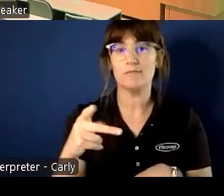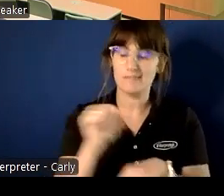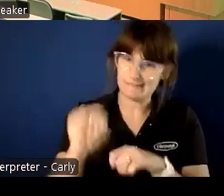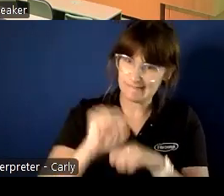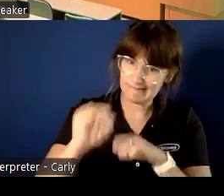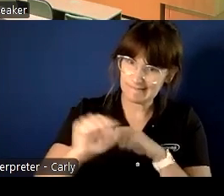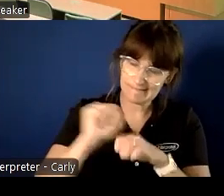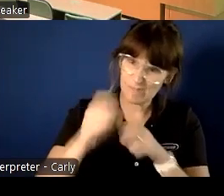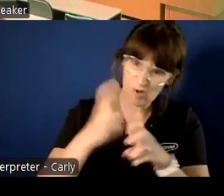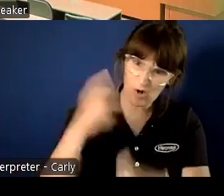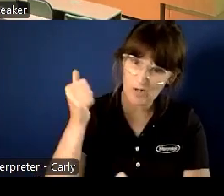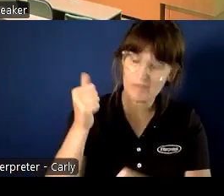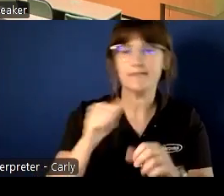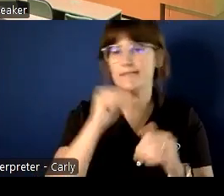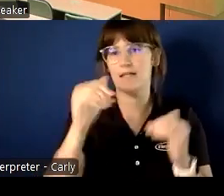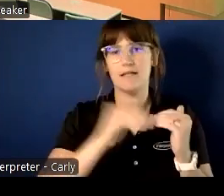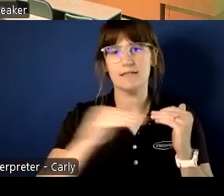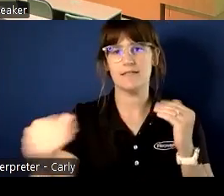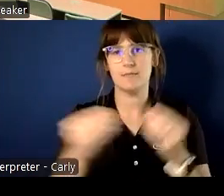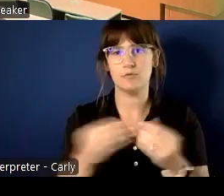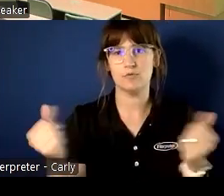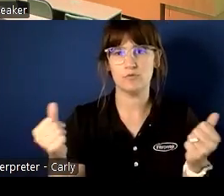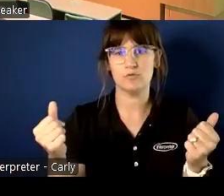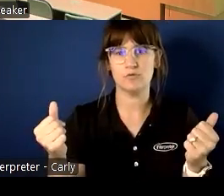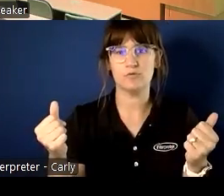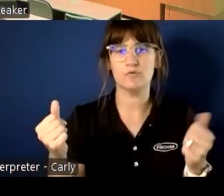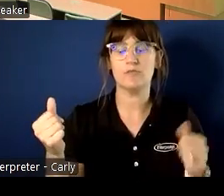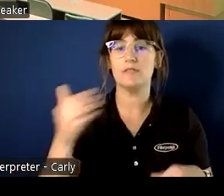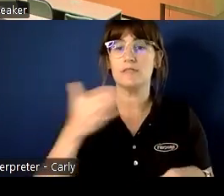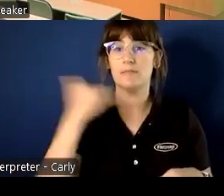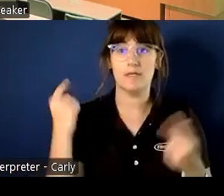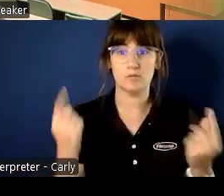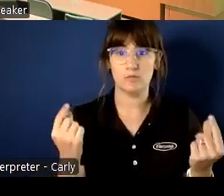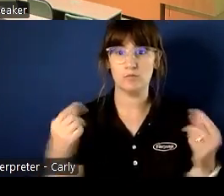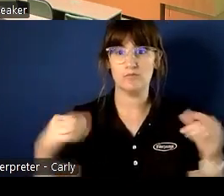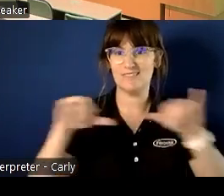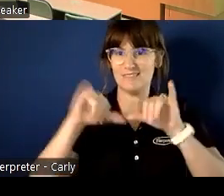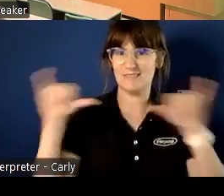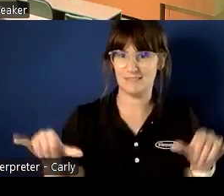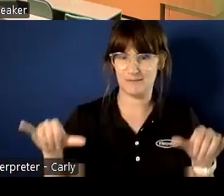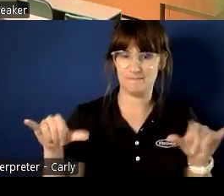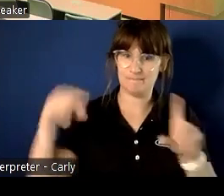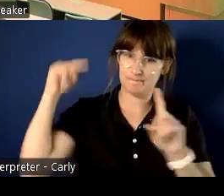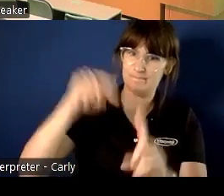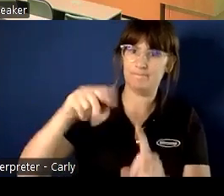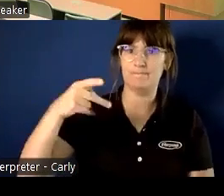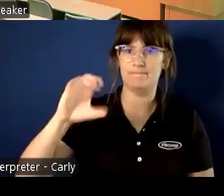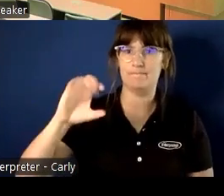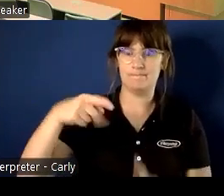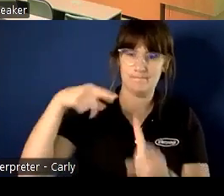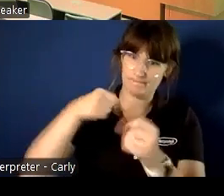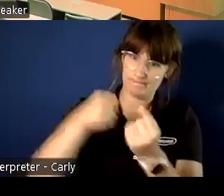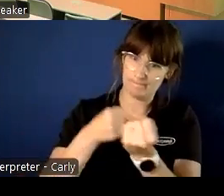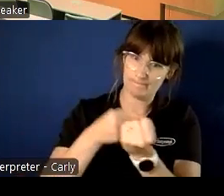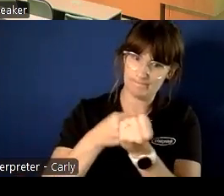not a sustainable solution. So we're trying to put together a system in place around primary care providers so that